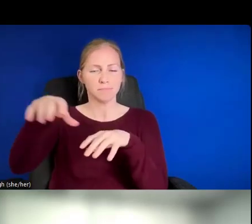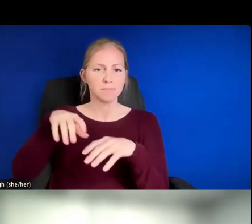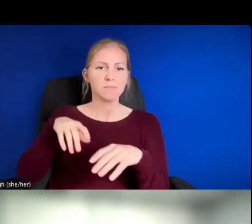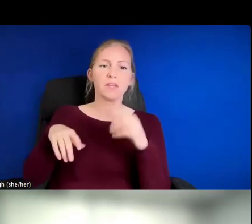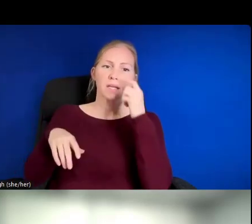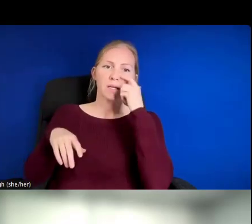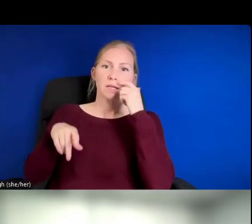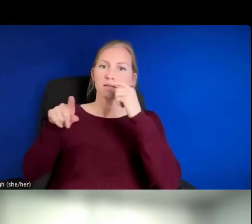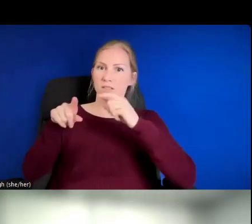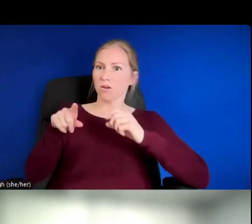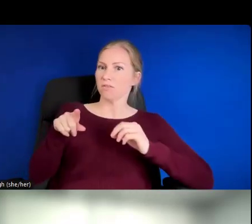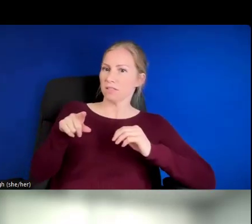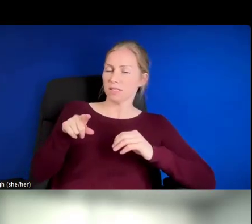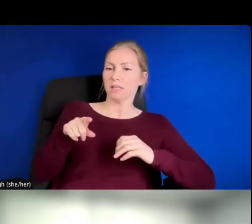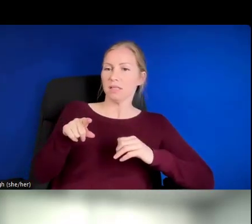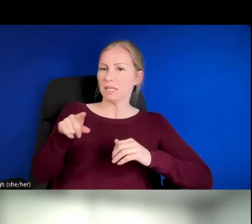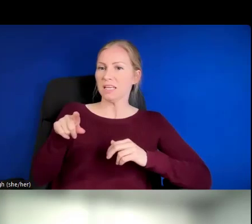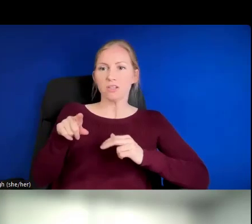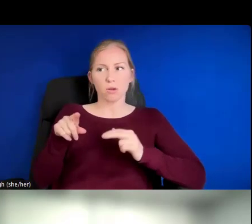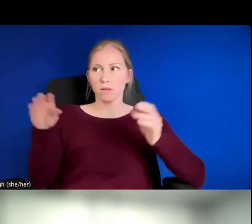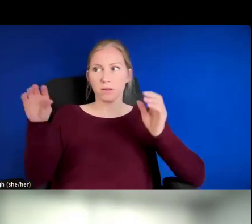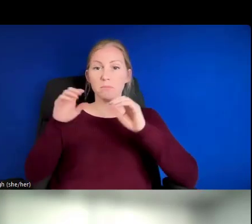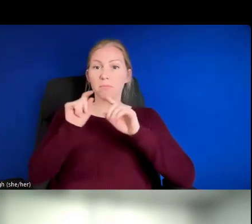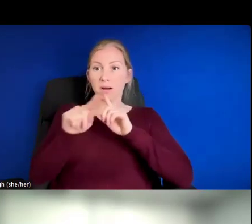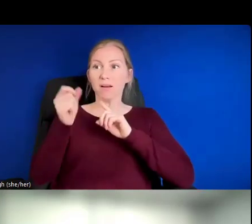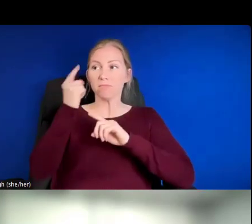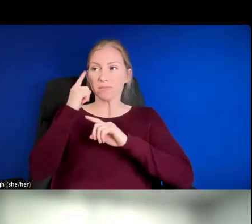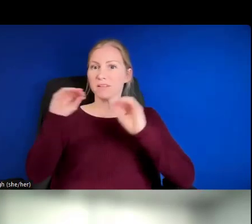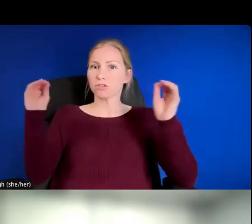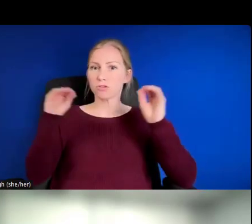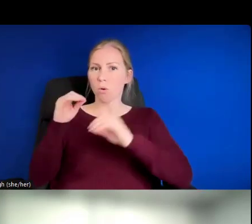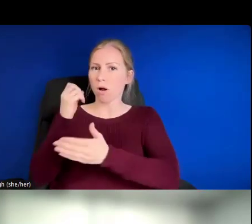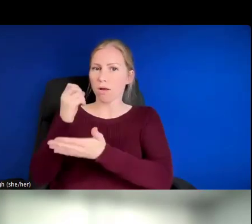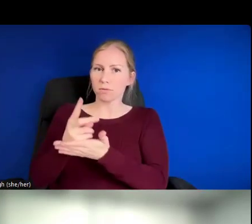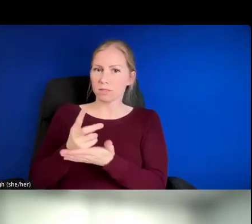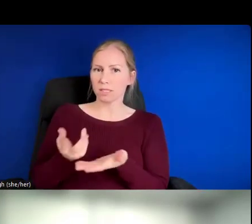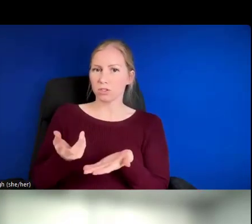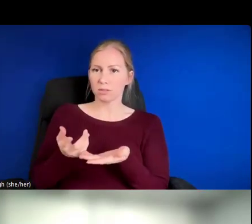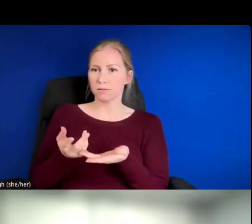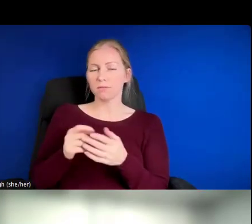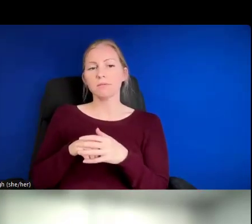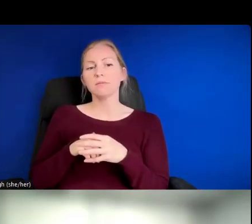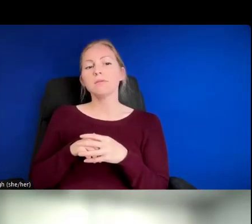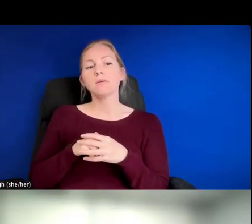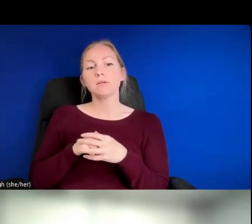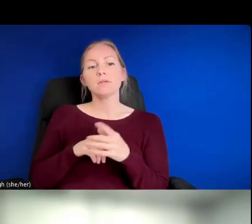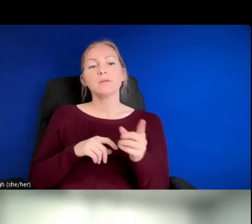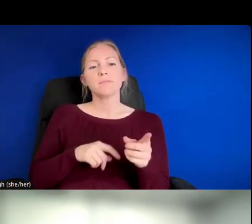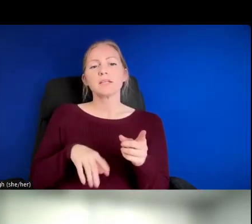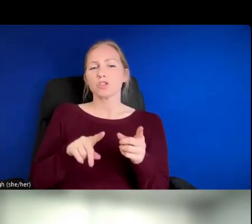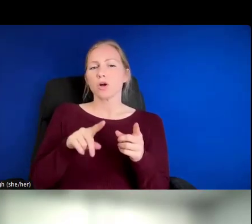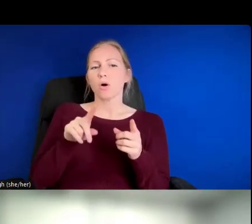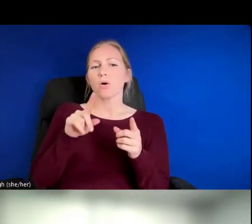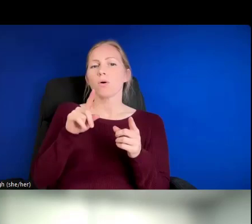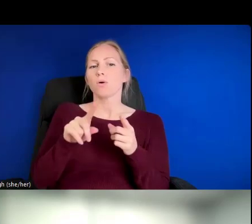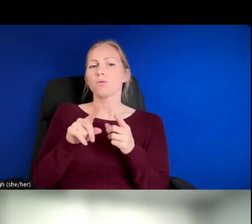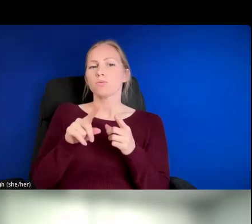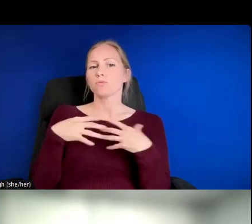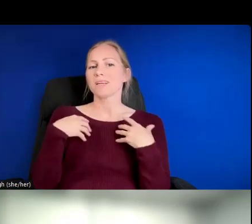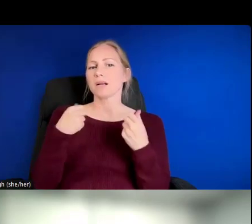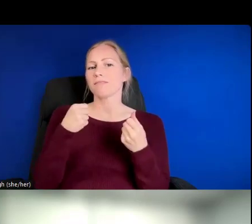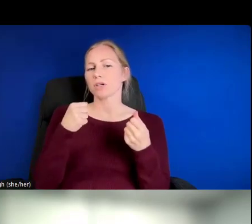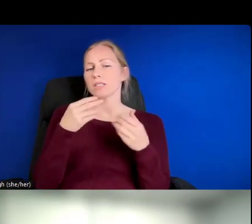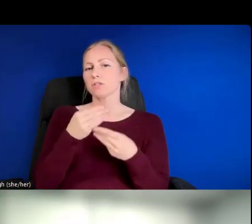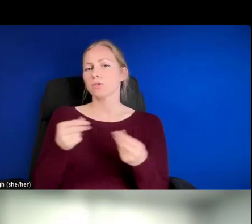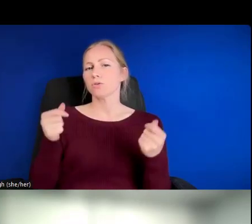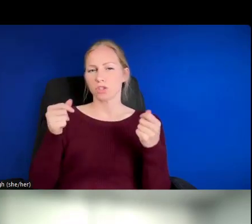Even Bridgewater's contracted provider, Recovery Solutions, recognizes that even brief periods of time being locked in a room